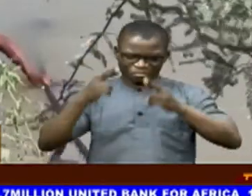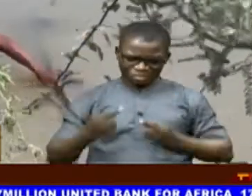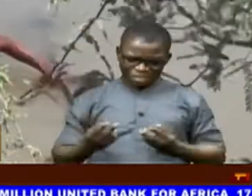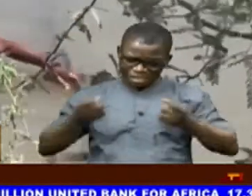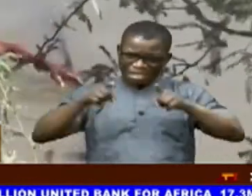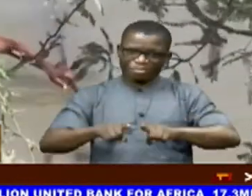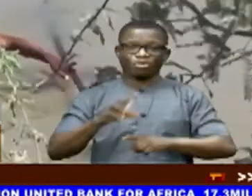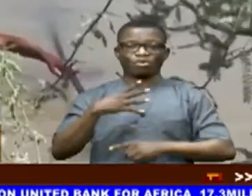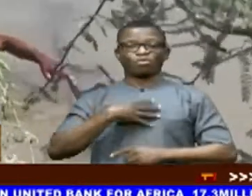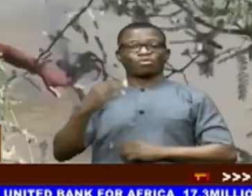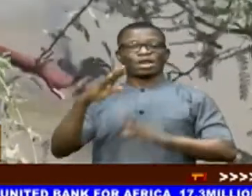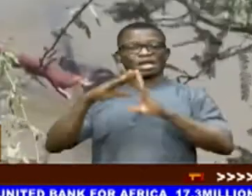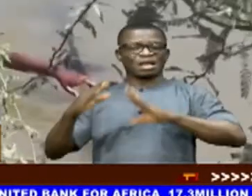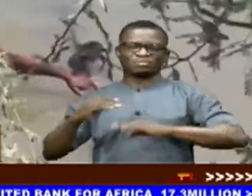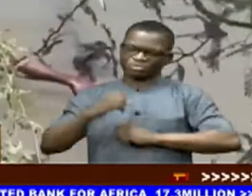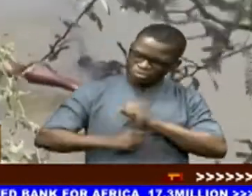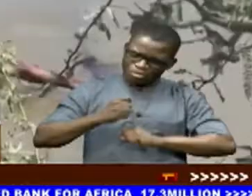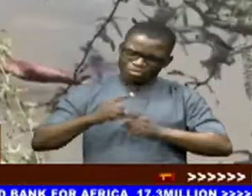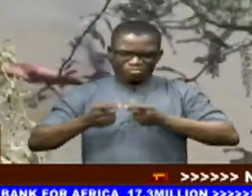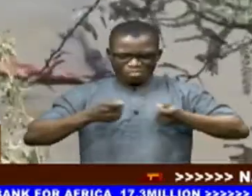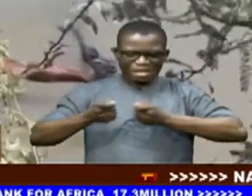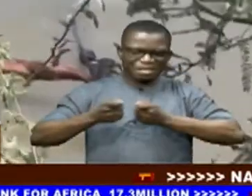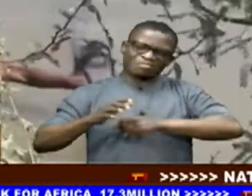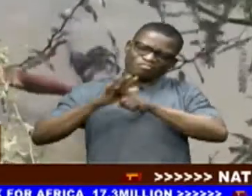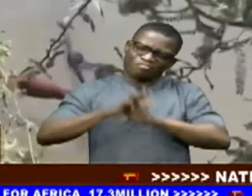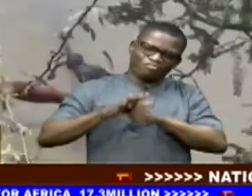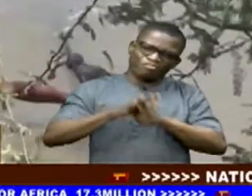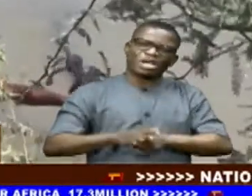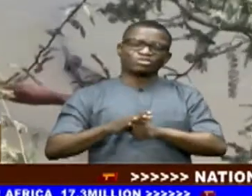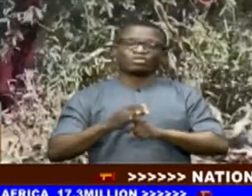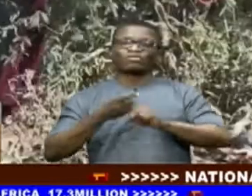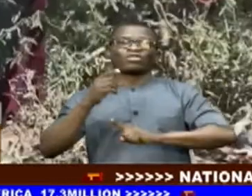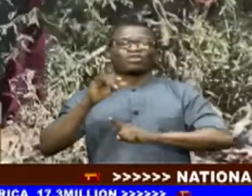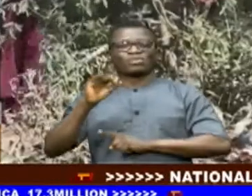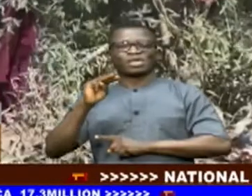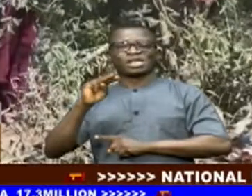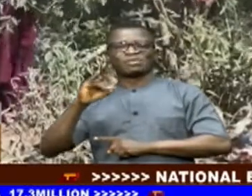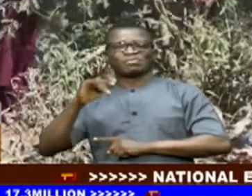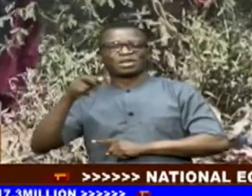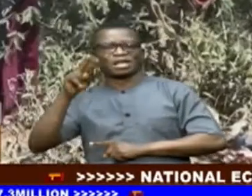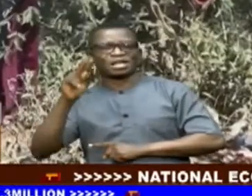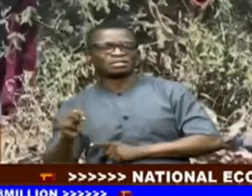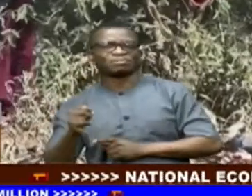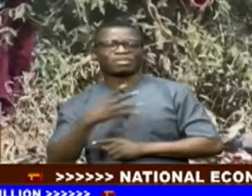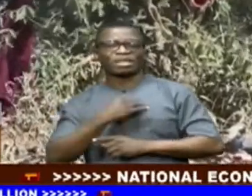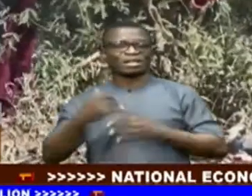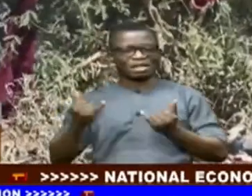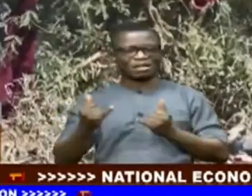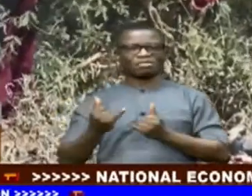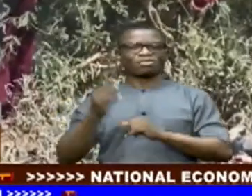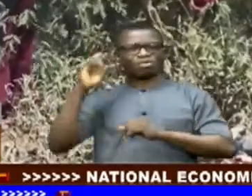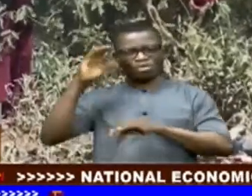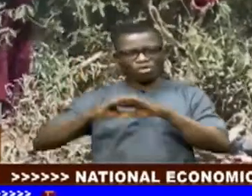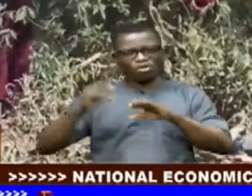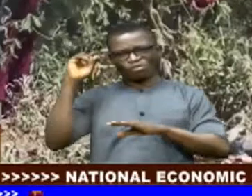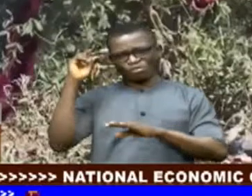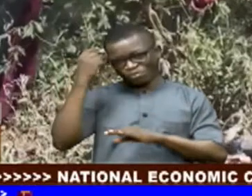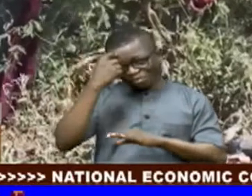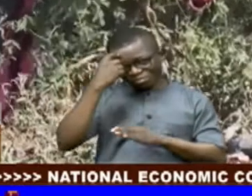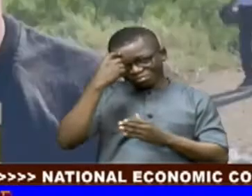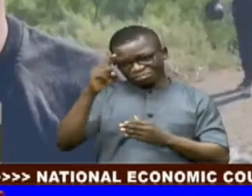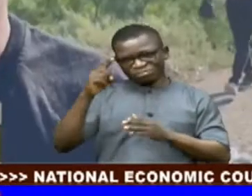has struggled to manage an overburdened immigration system, and critics have called for greater protection for